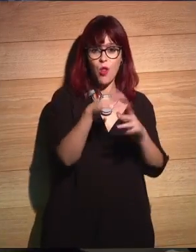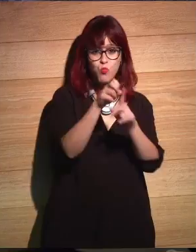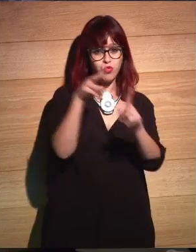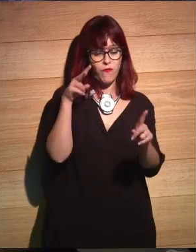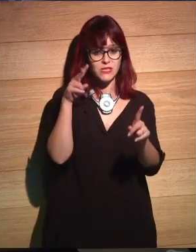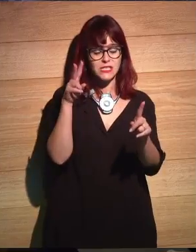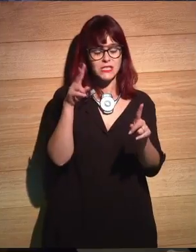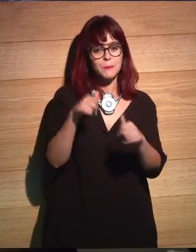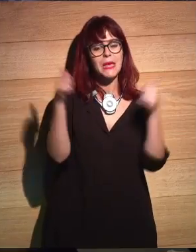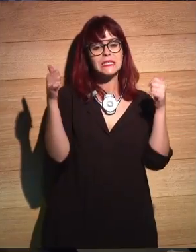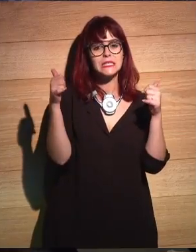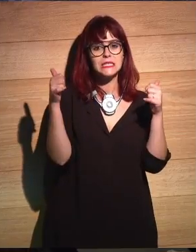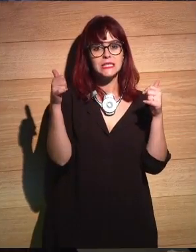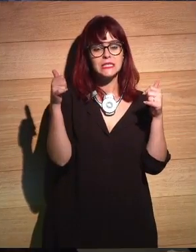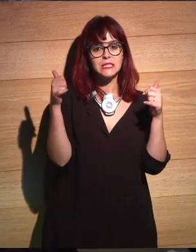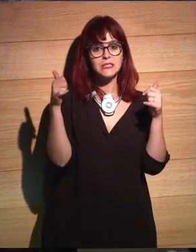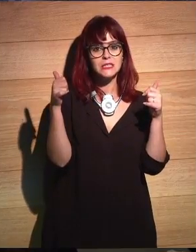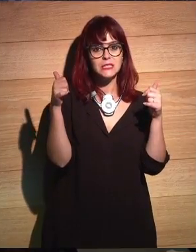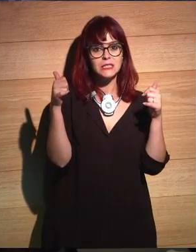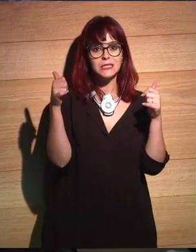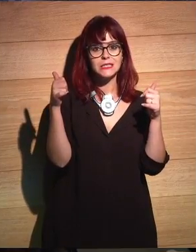ask about